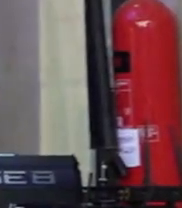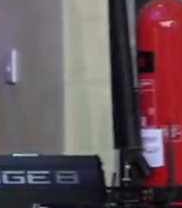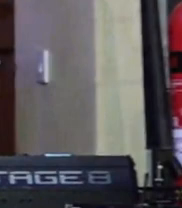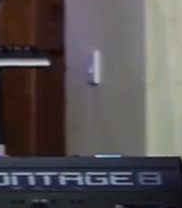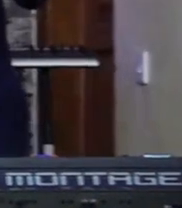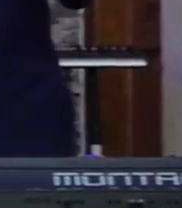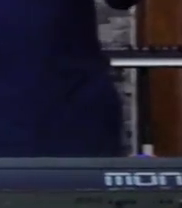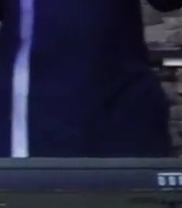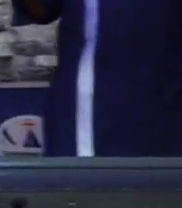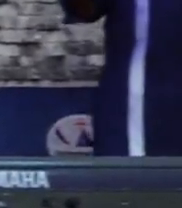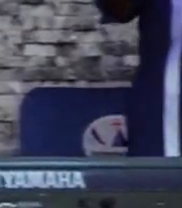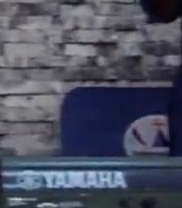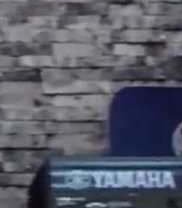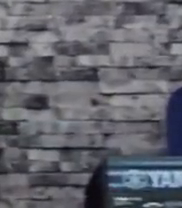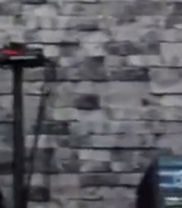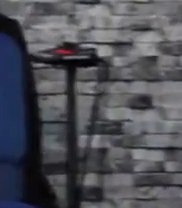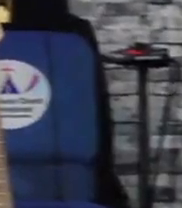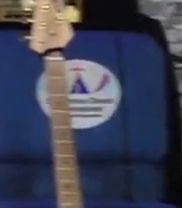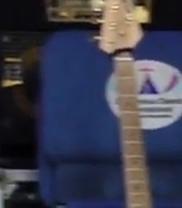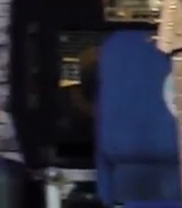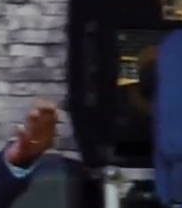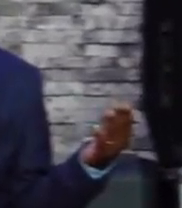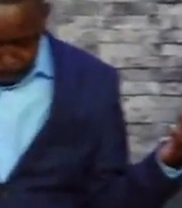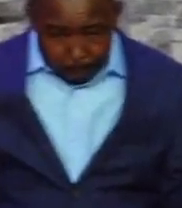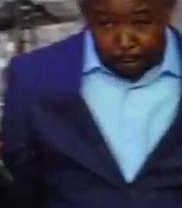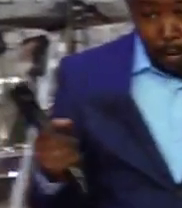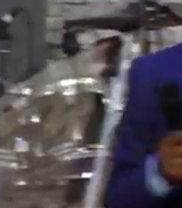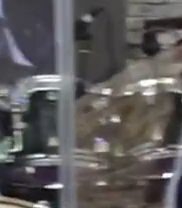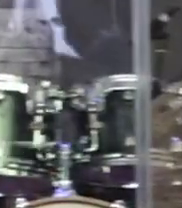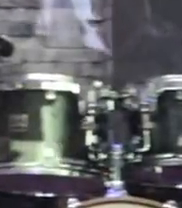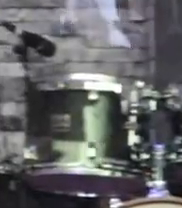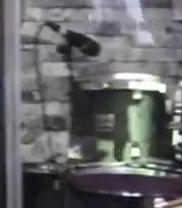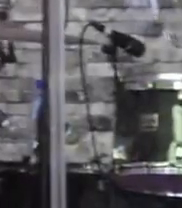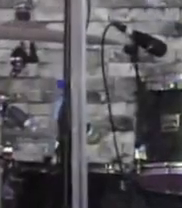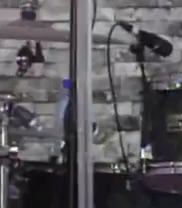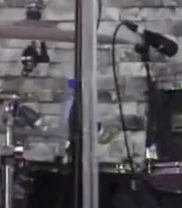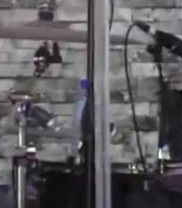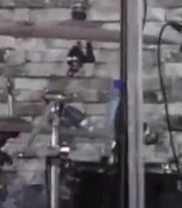have only started. In Jesus' name. Amen.